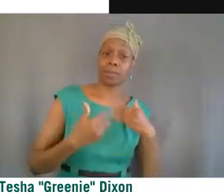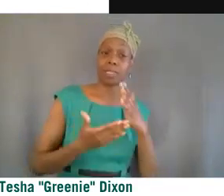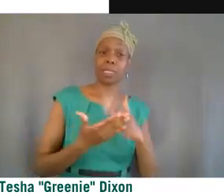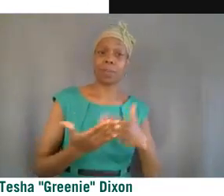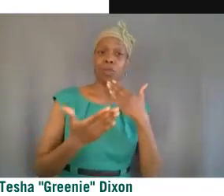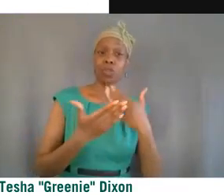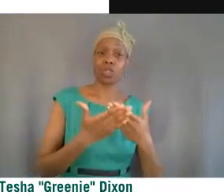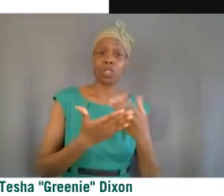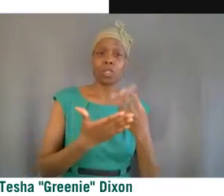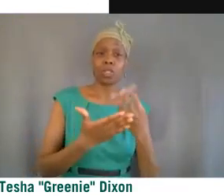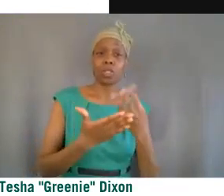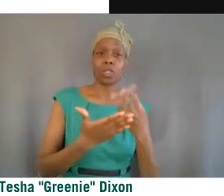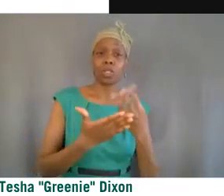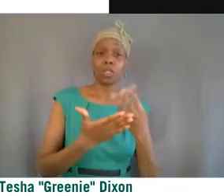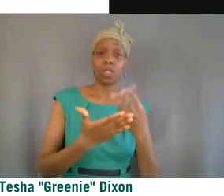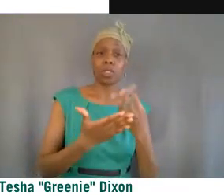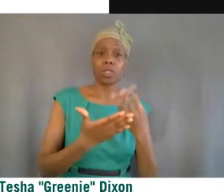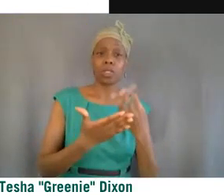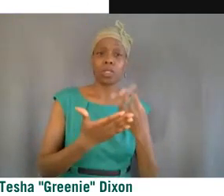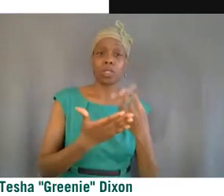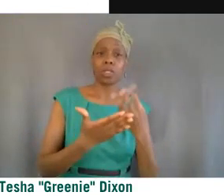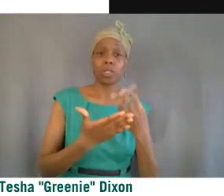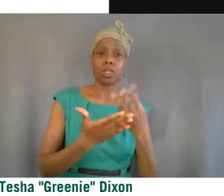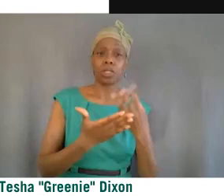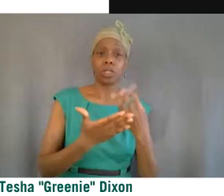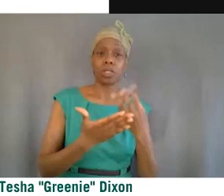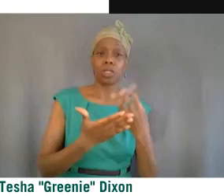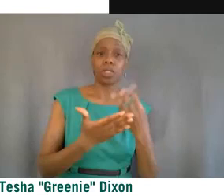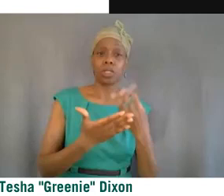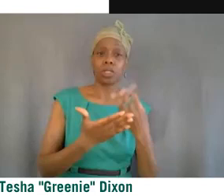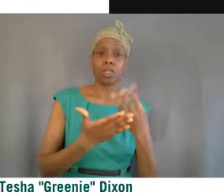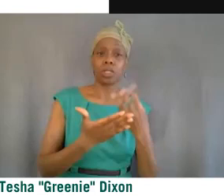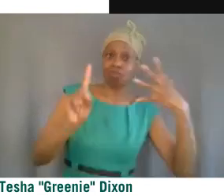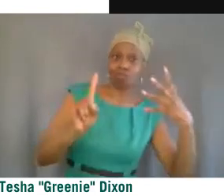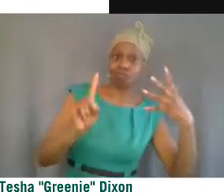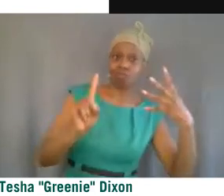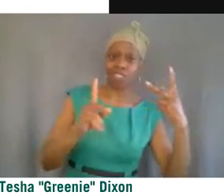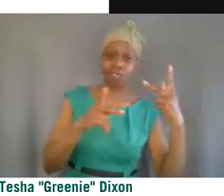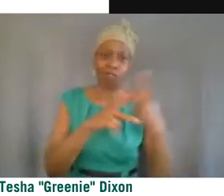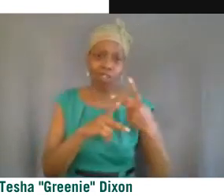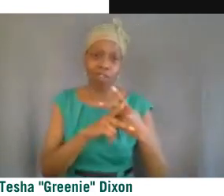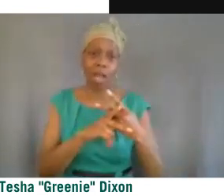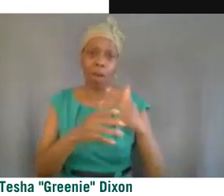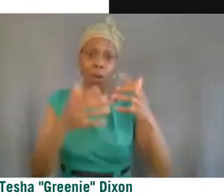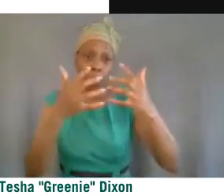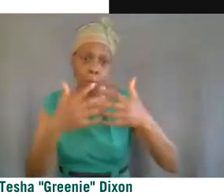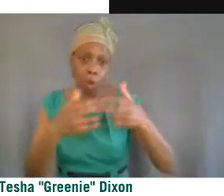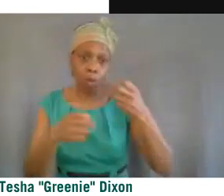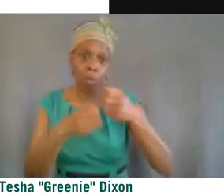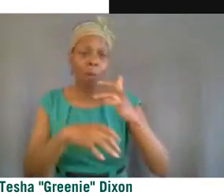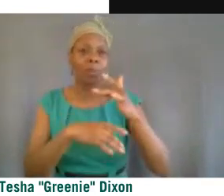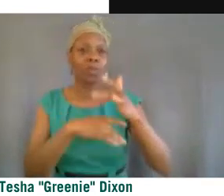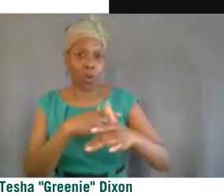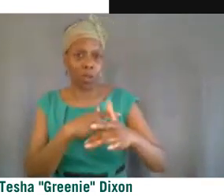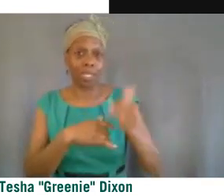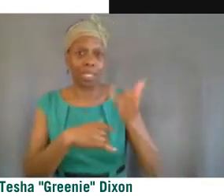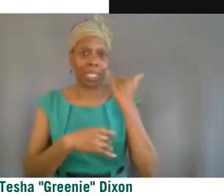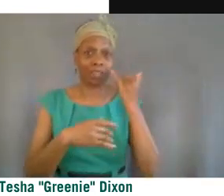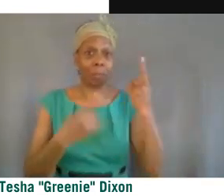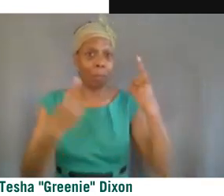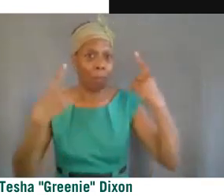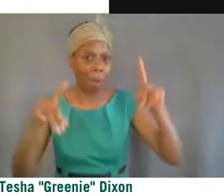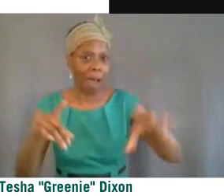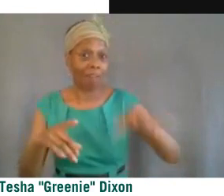validated tools that we can use to detect motor problems very early. And when we detect them early, we can affect the outcome